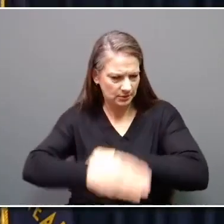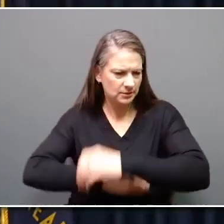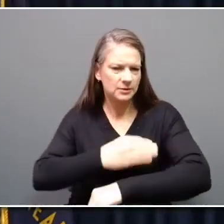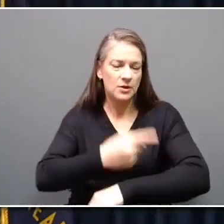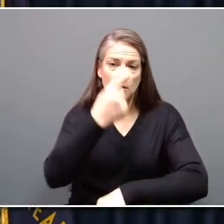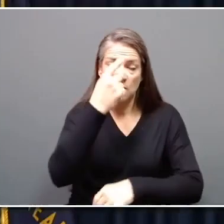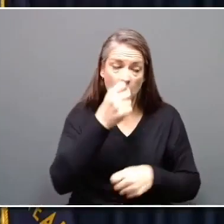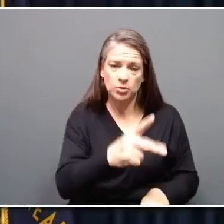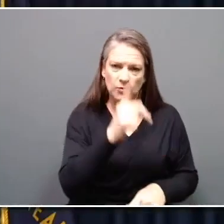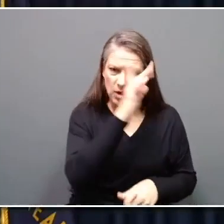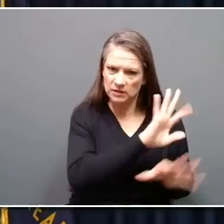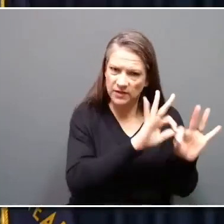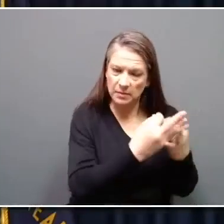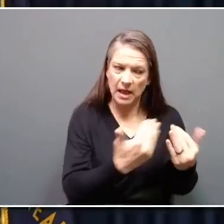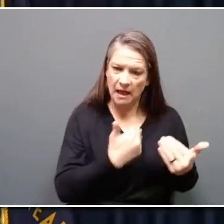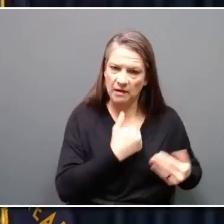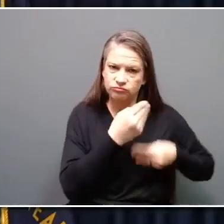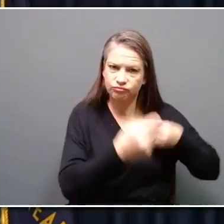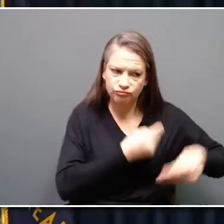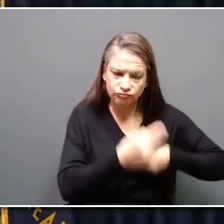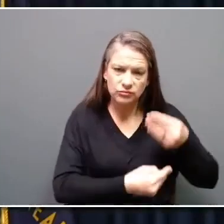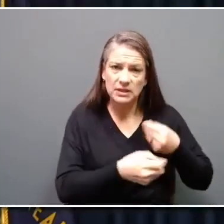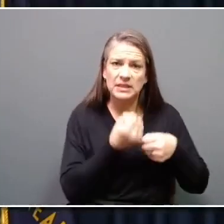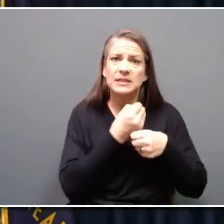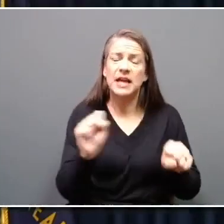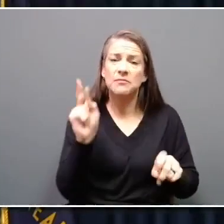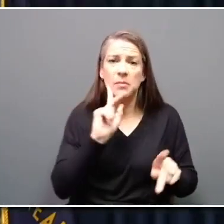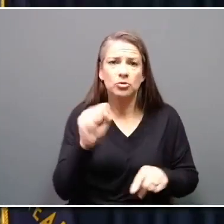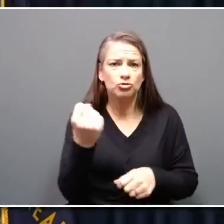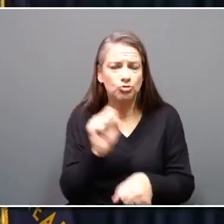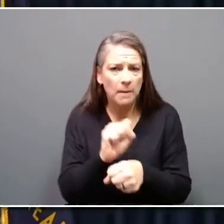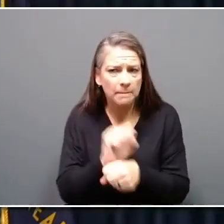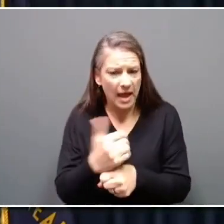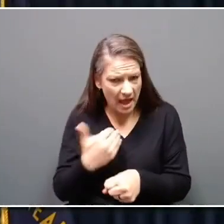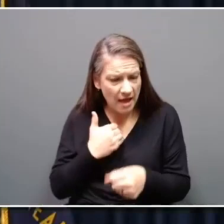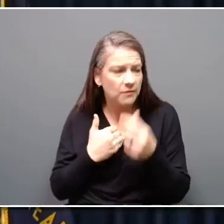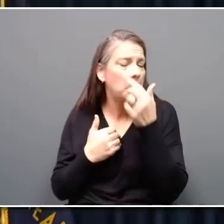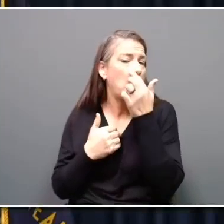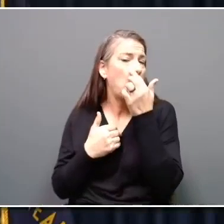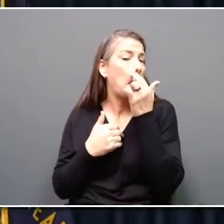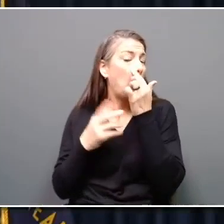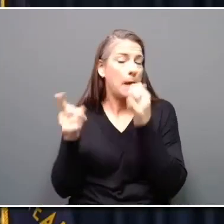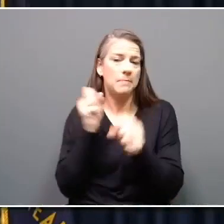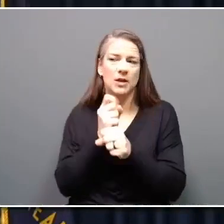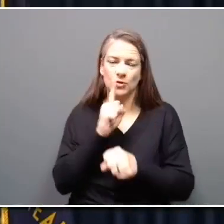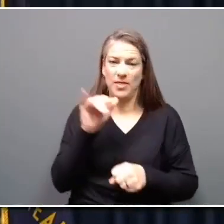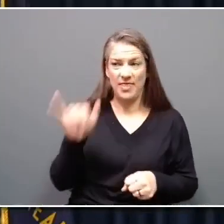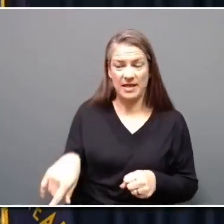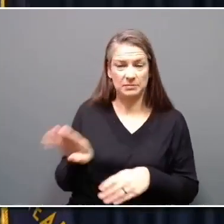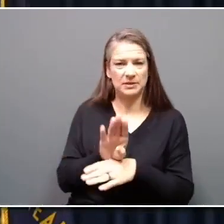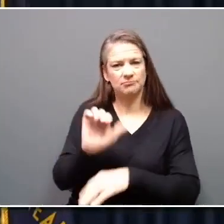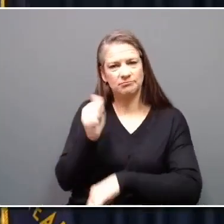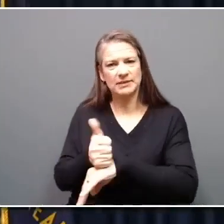of his family, saving the jobs of those team members that supported him, and ensuring a vital place of employment would remain in Ohio County.